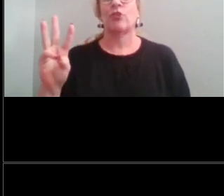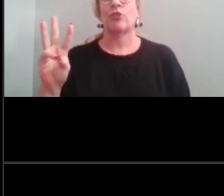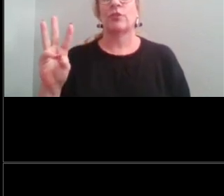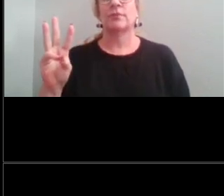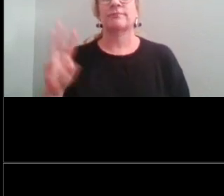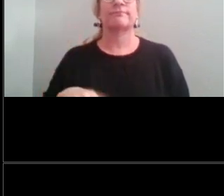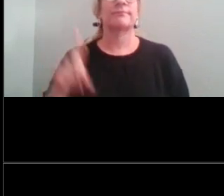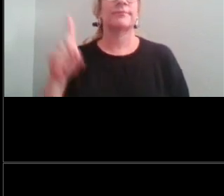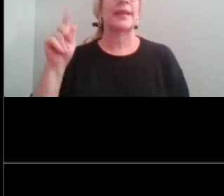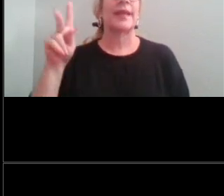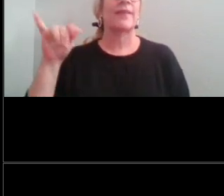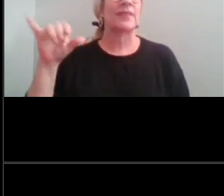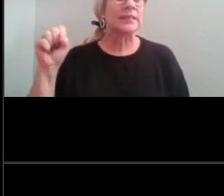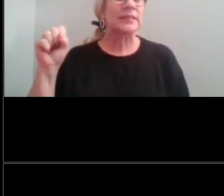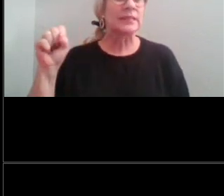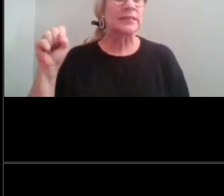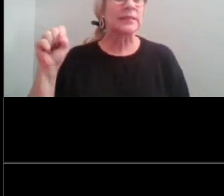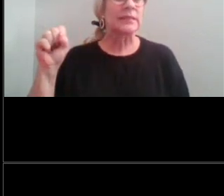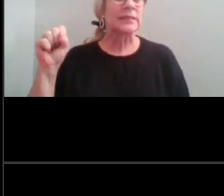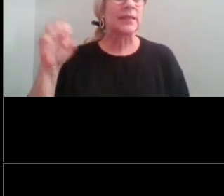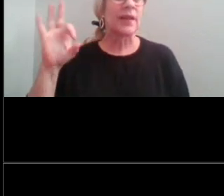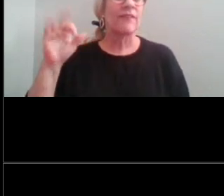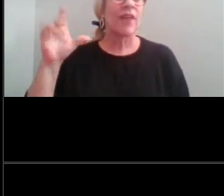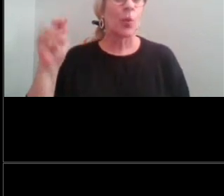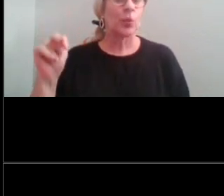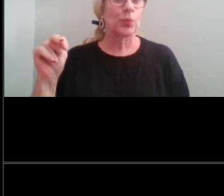Commissioner Davis. Commissioner Falcone.